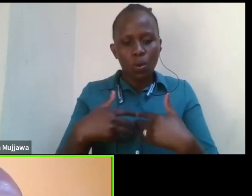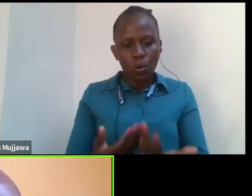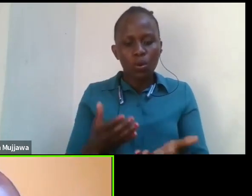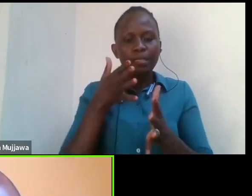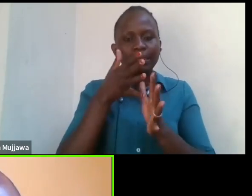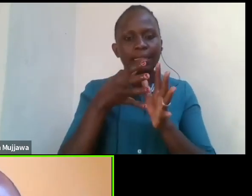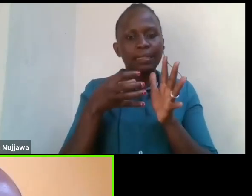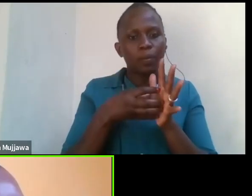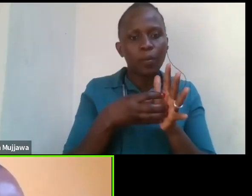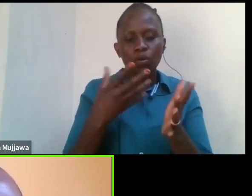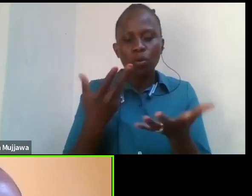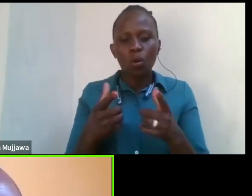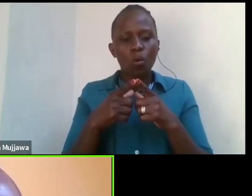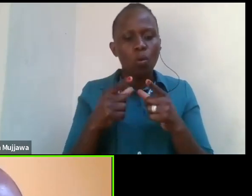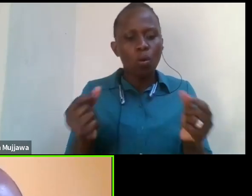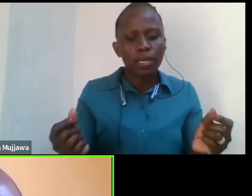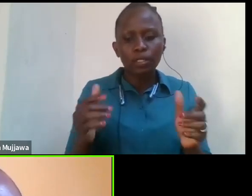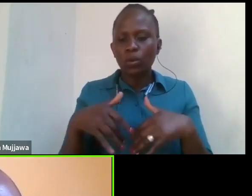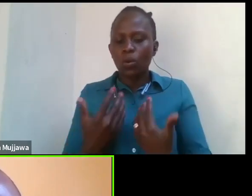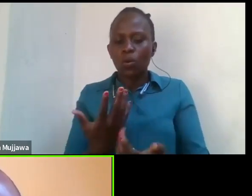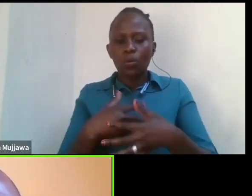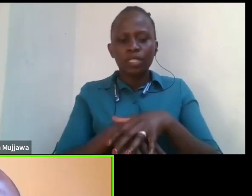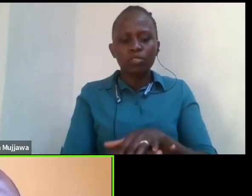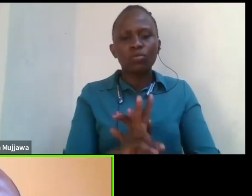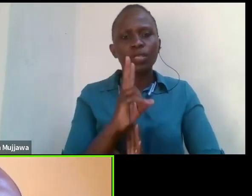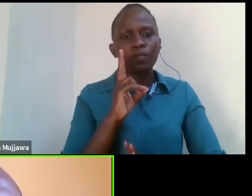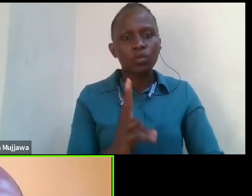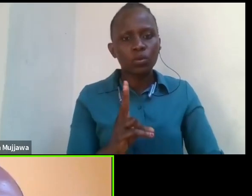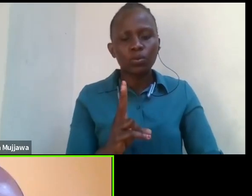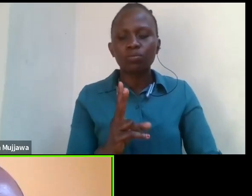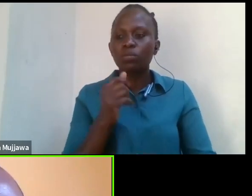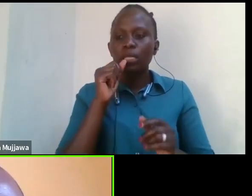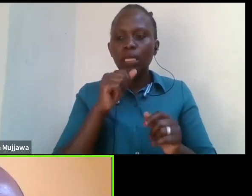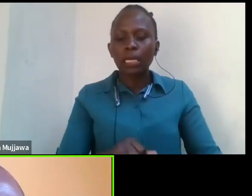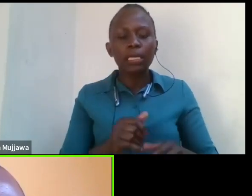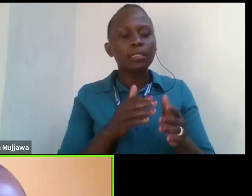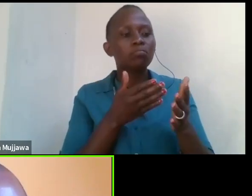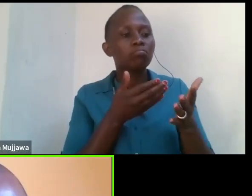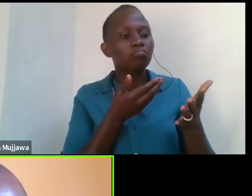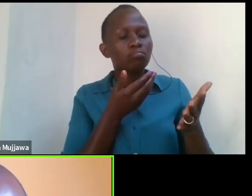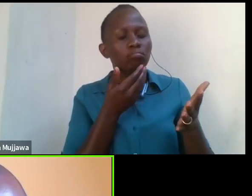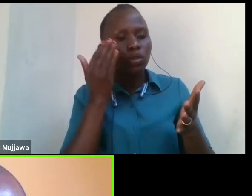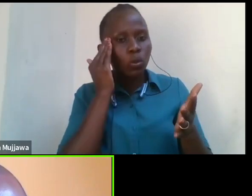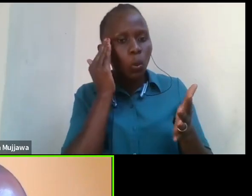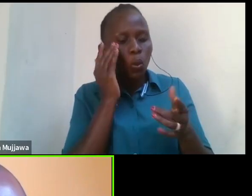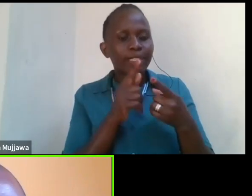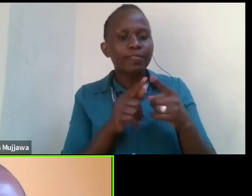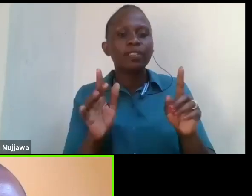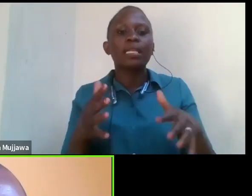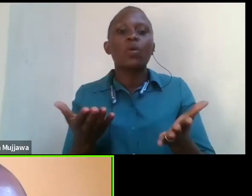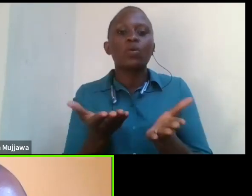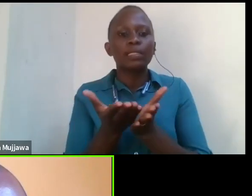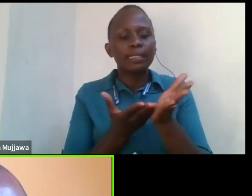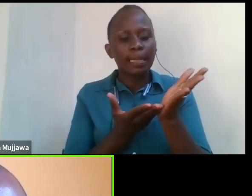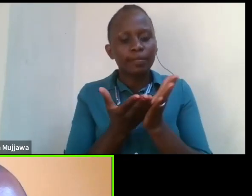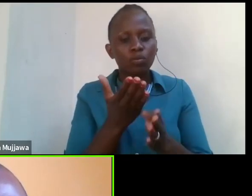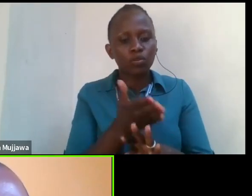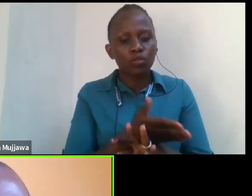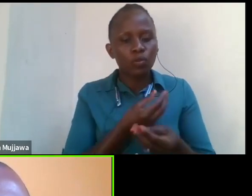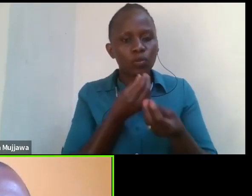or words, or combination of the two, they are able to differentiate the service that Solomon